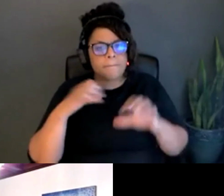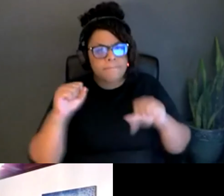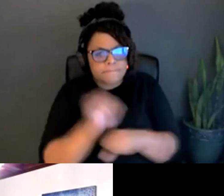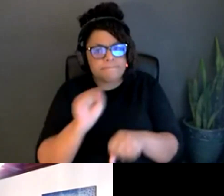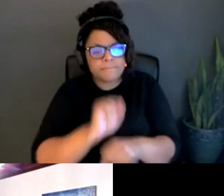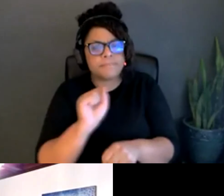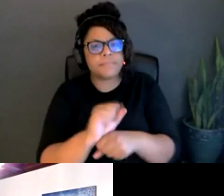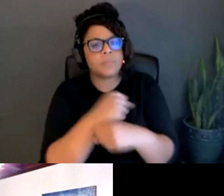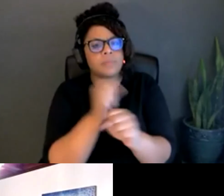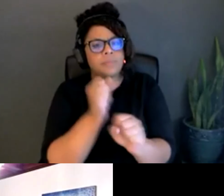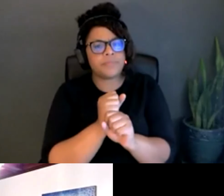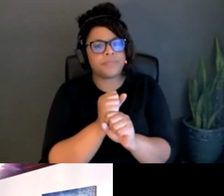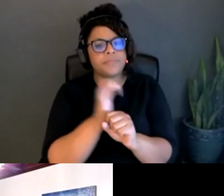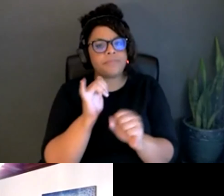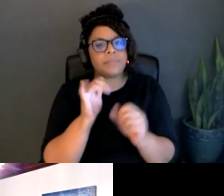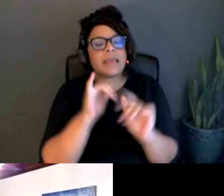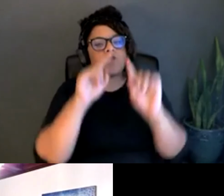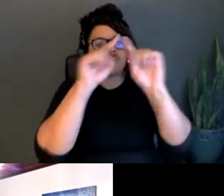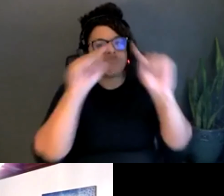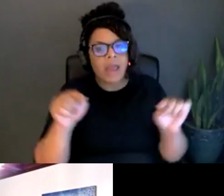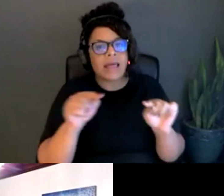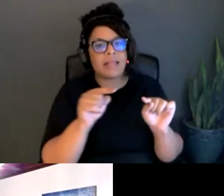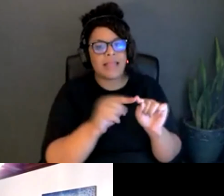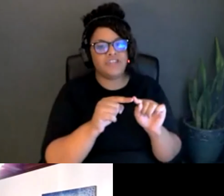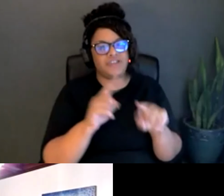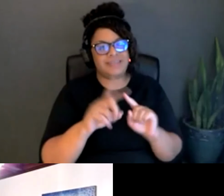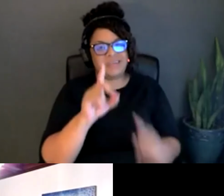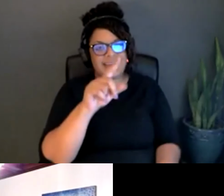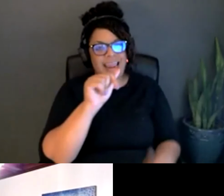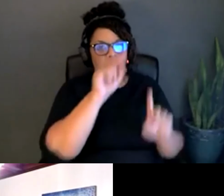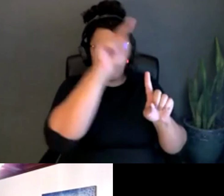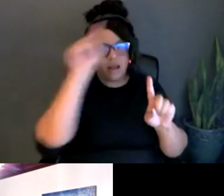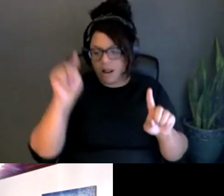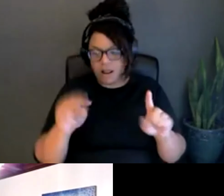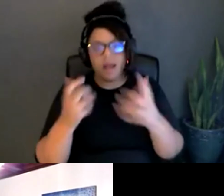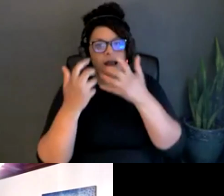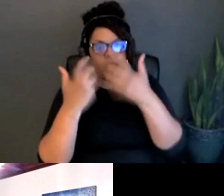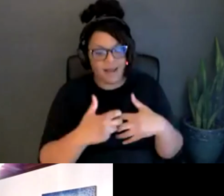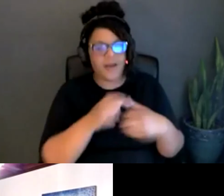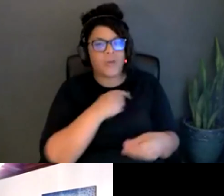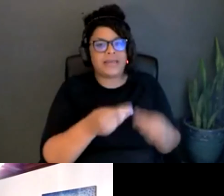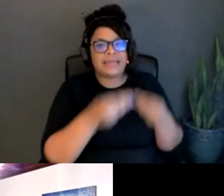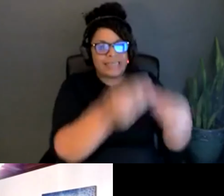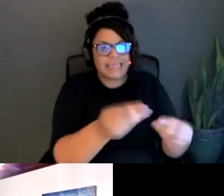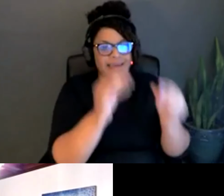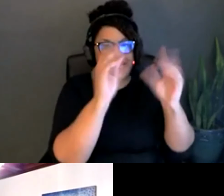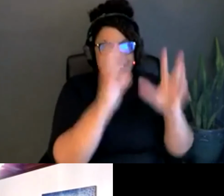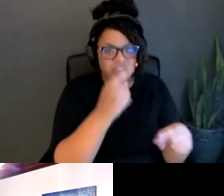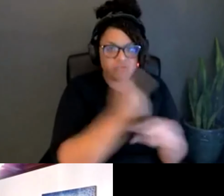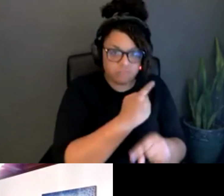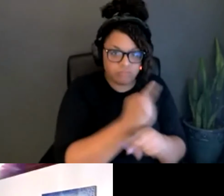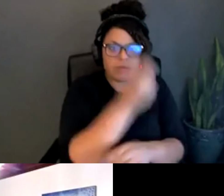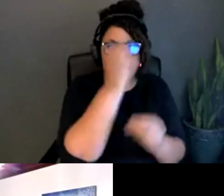this triangulation of data points, that we're giving teachers information